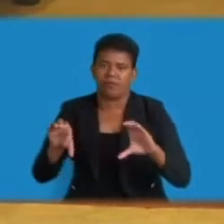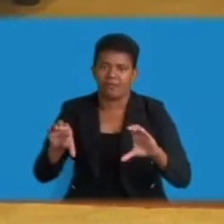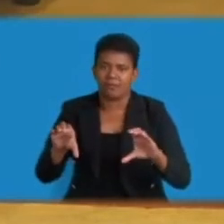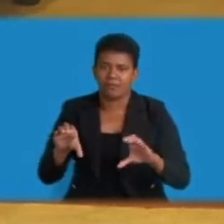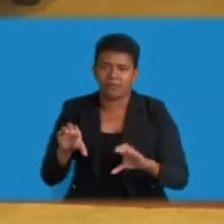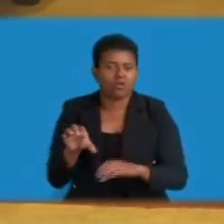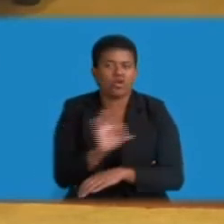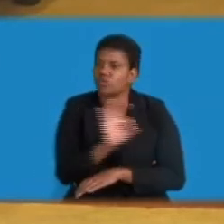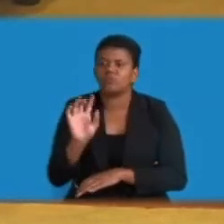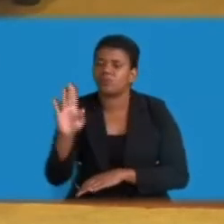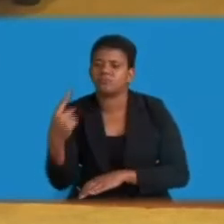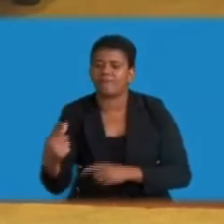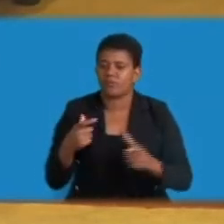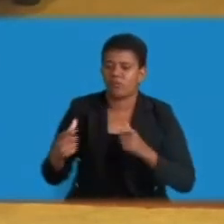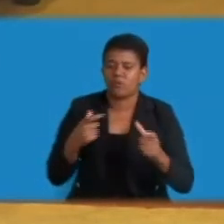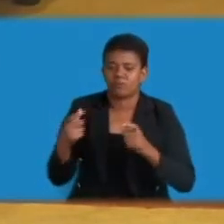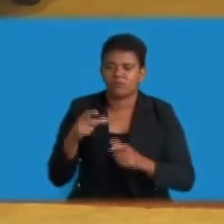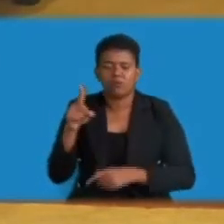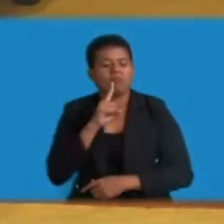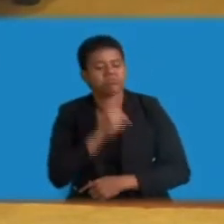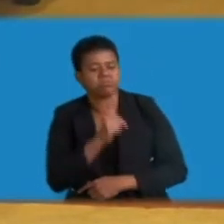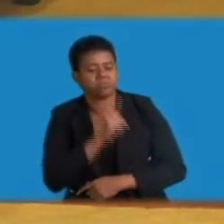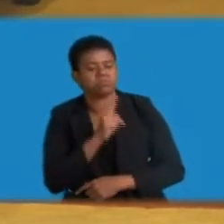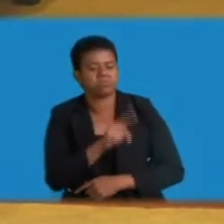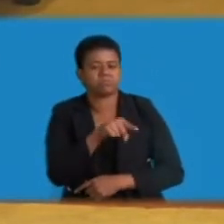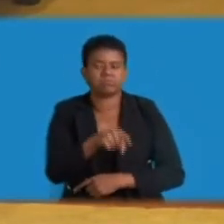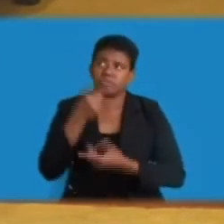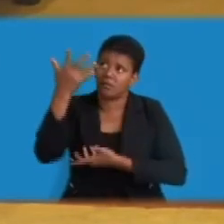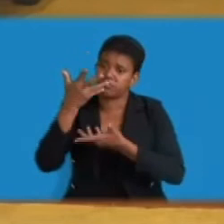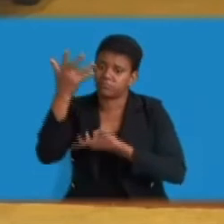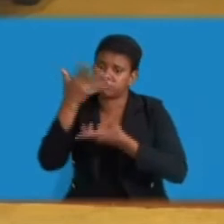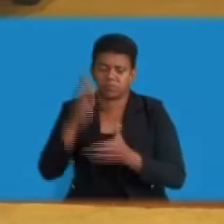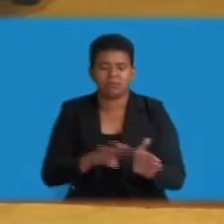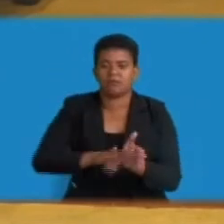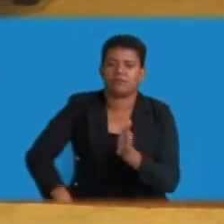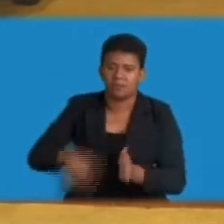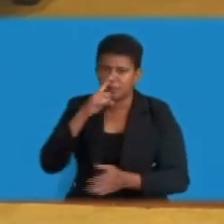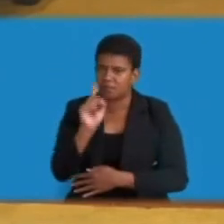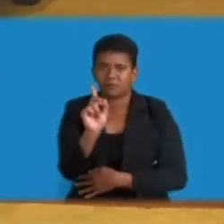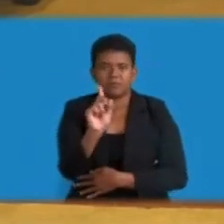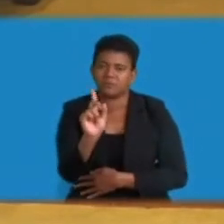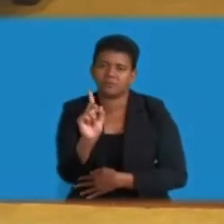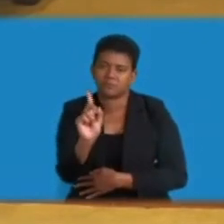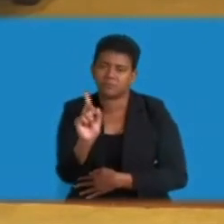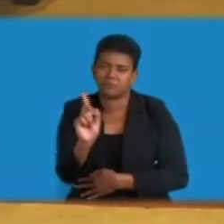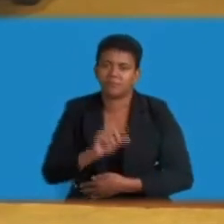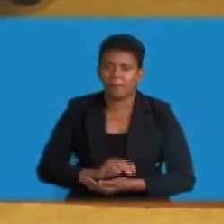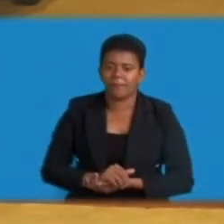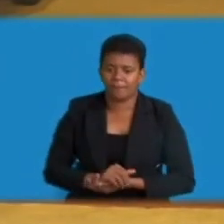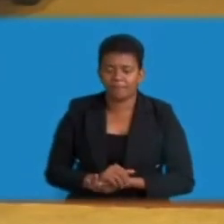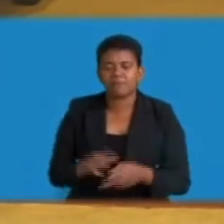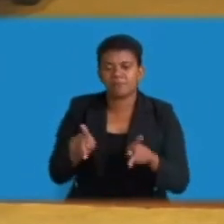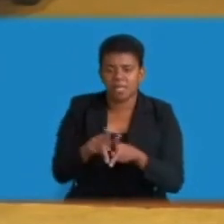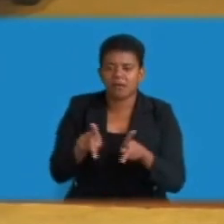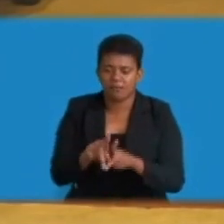appoint and they direct with the government. That is what should be the definition of